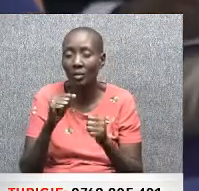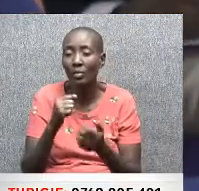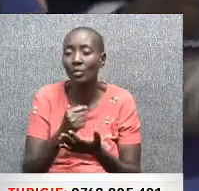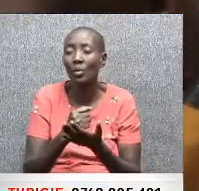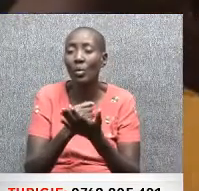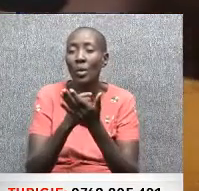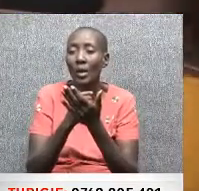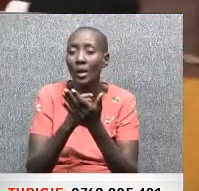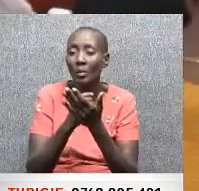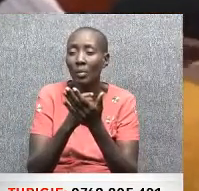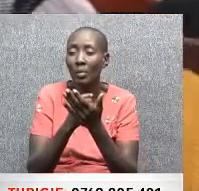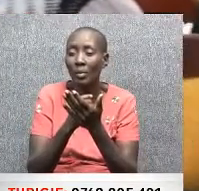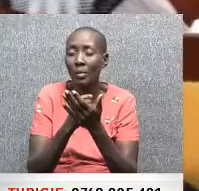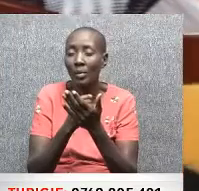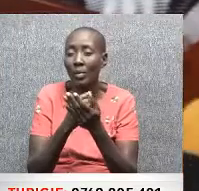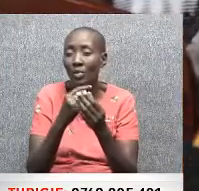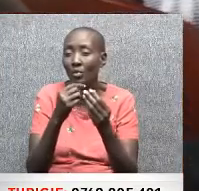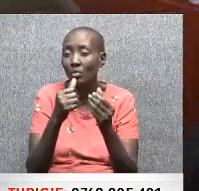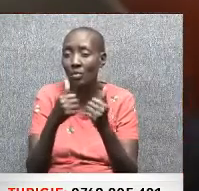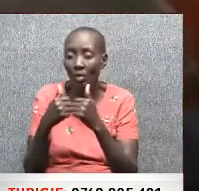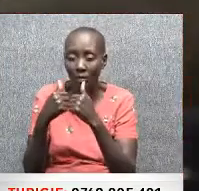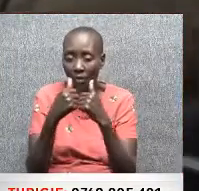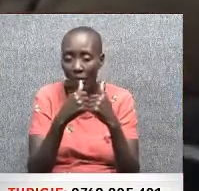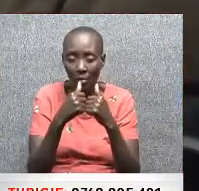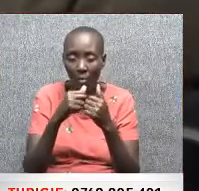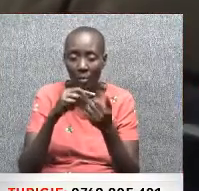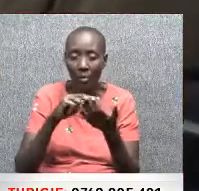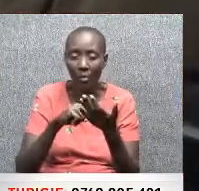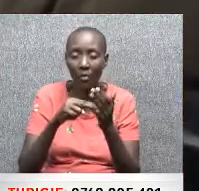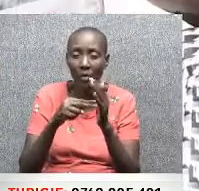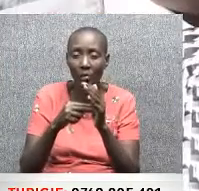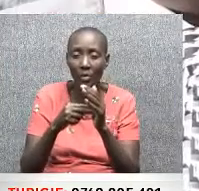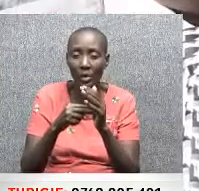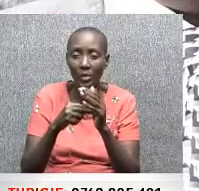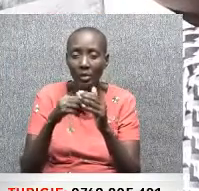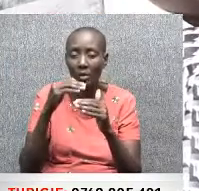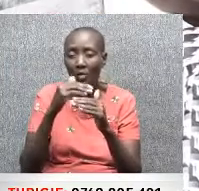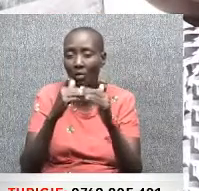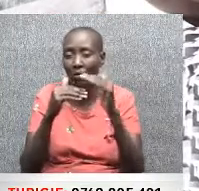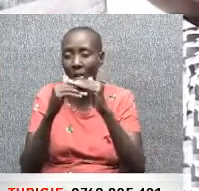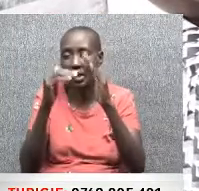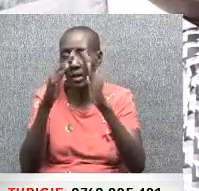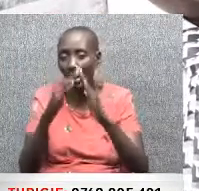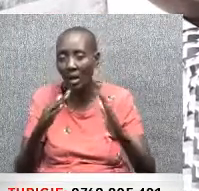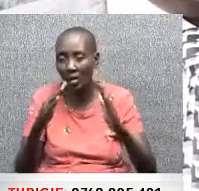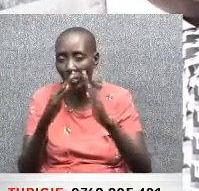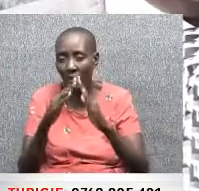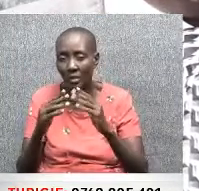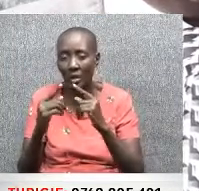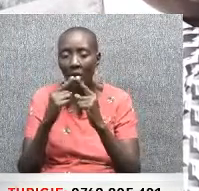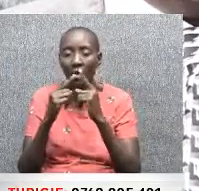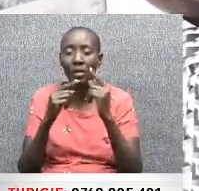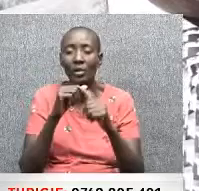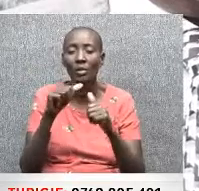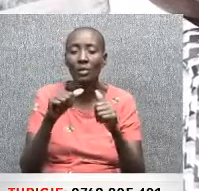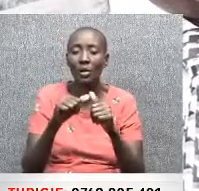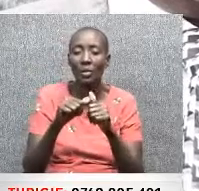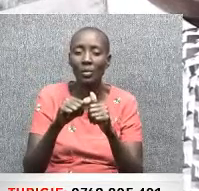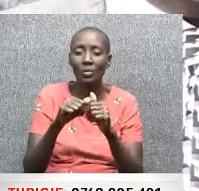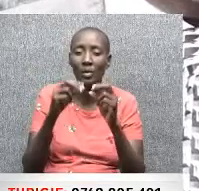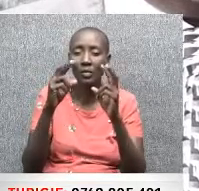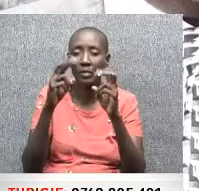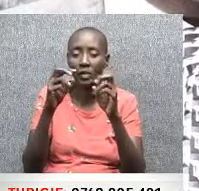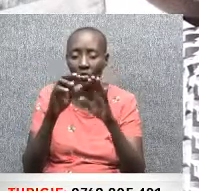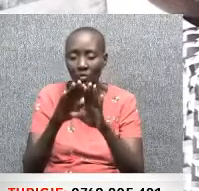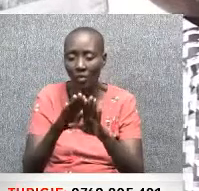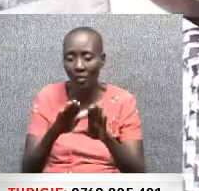kukabiliana na changamoto za mradi wa kujenga nyumba za bei nafuu. Talks about the issue of land tenure. What rights